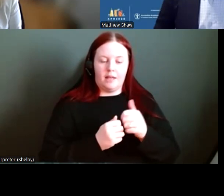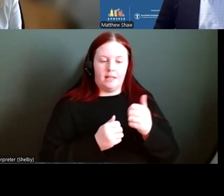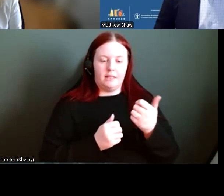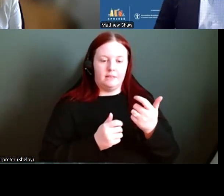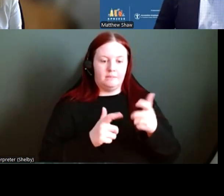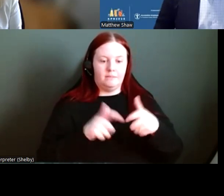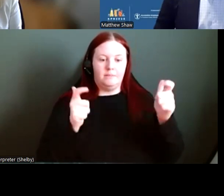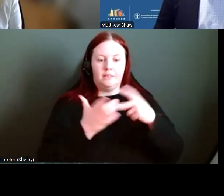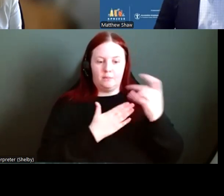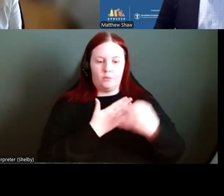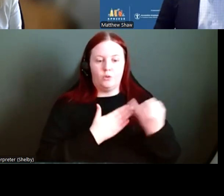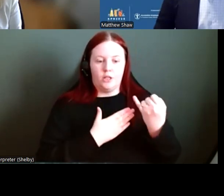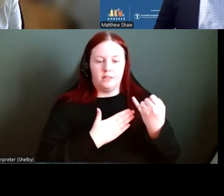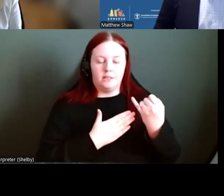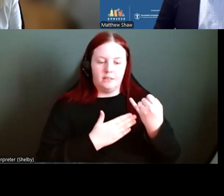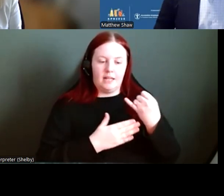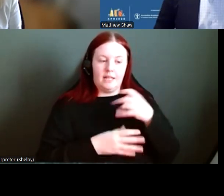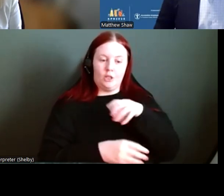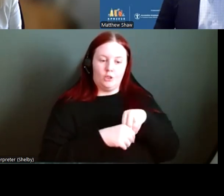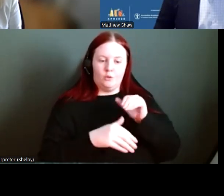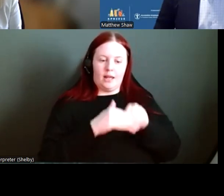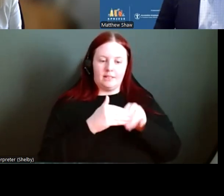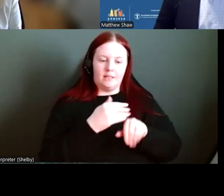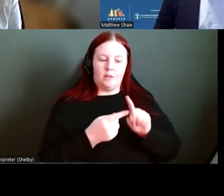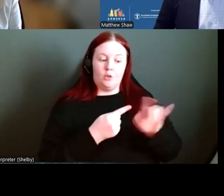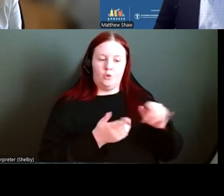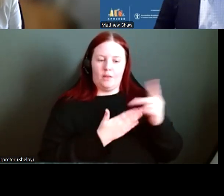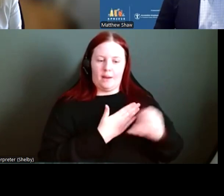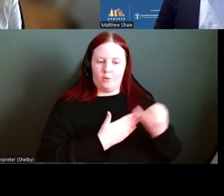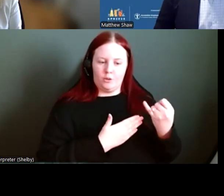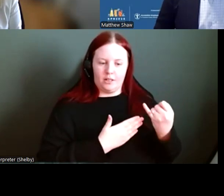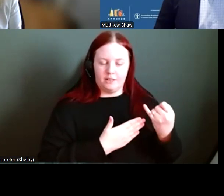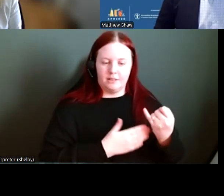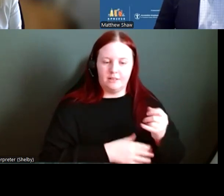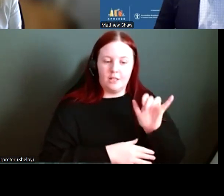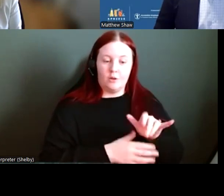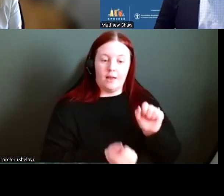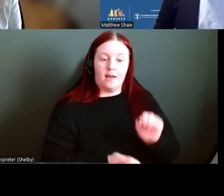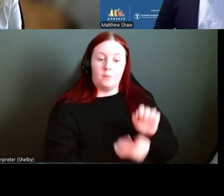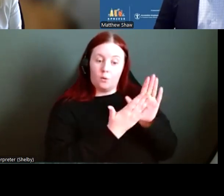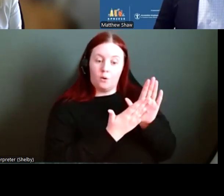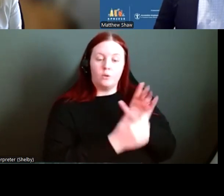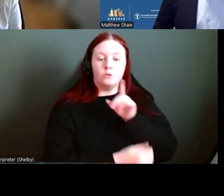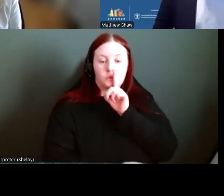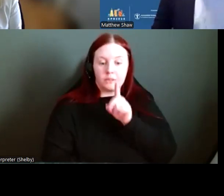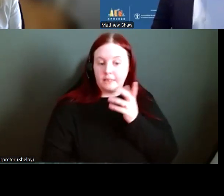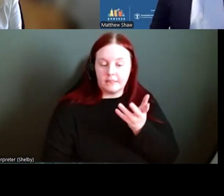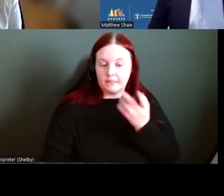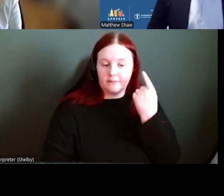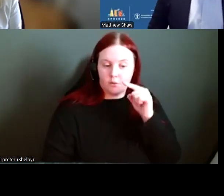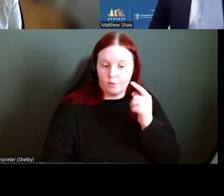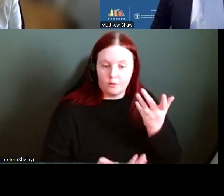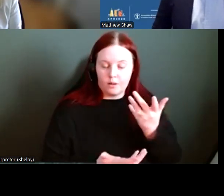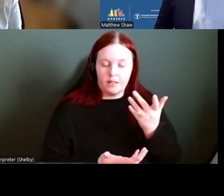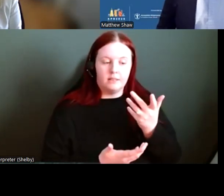get accessibility injected into that project. The approach there is really about helping to dispel the